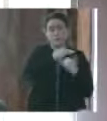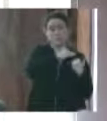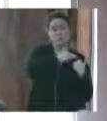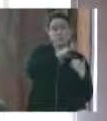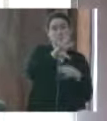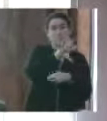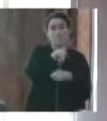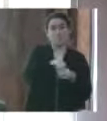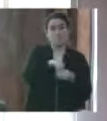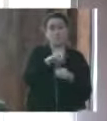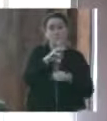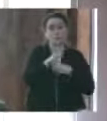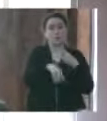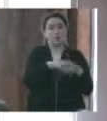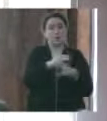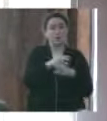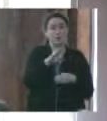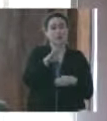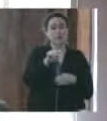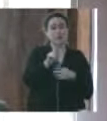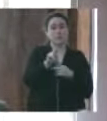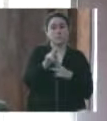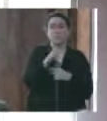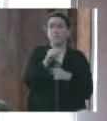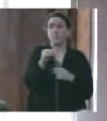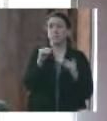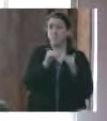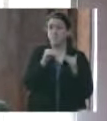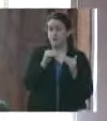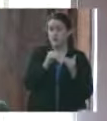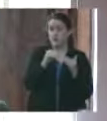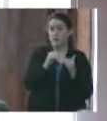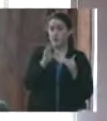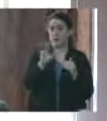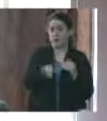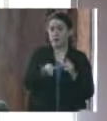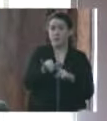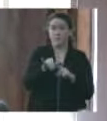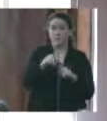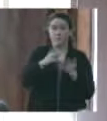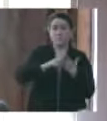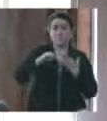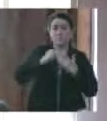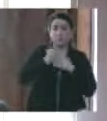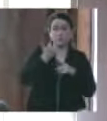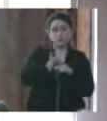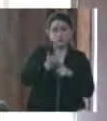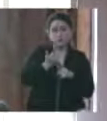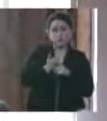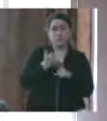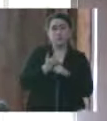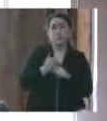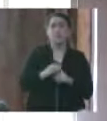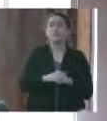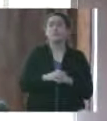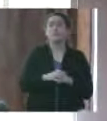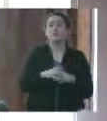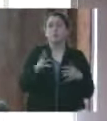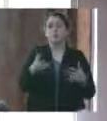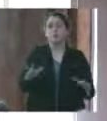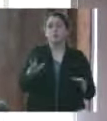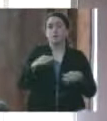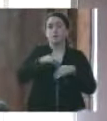our project on the economics of ecosystems and biodiversity has produced a degree